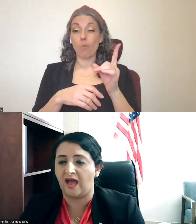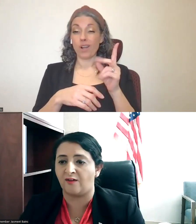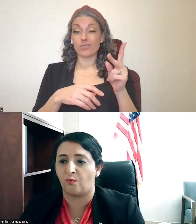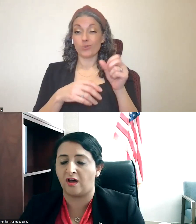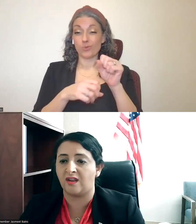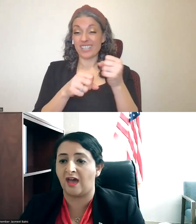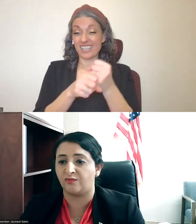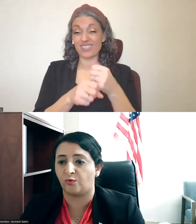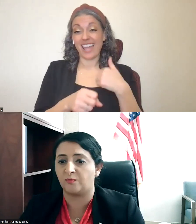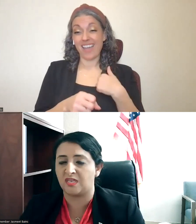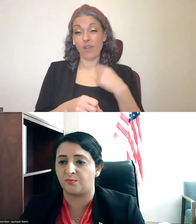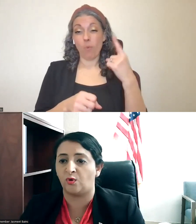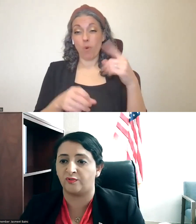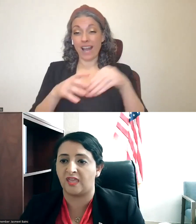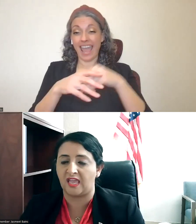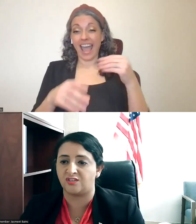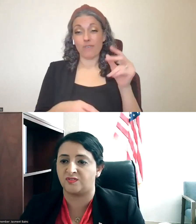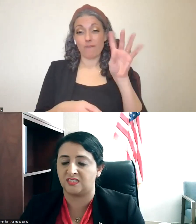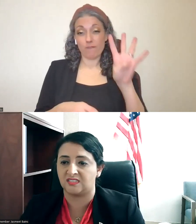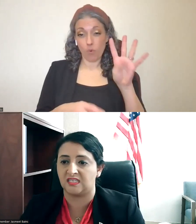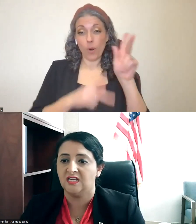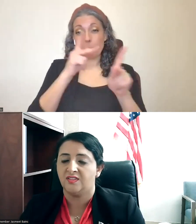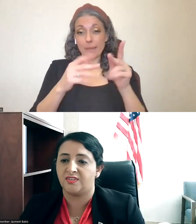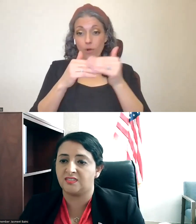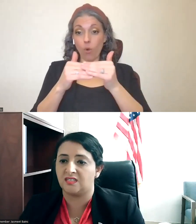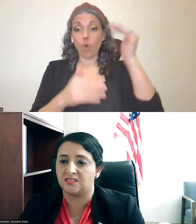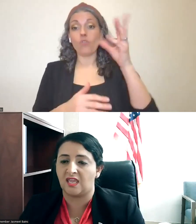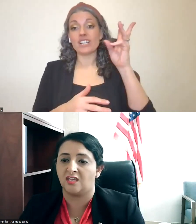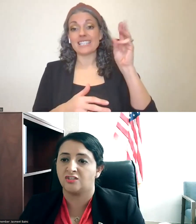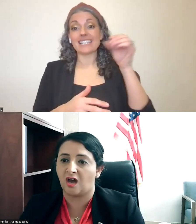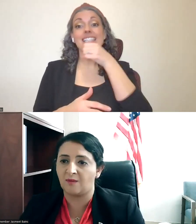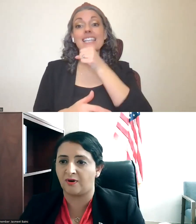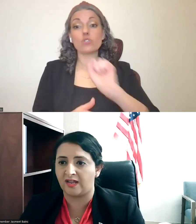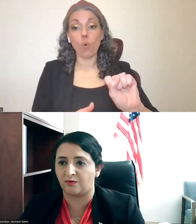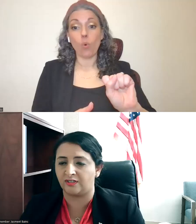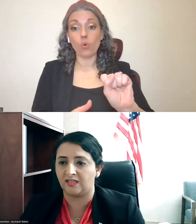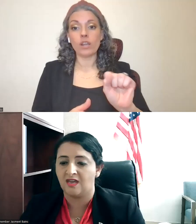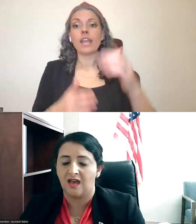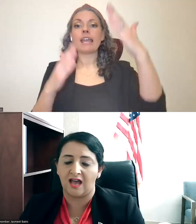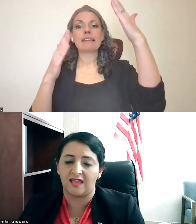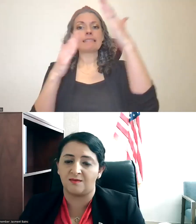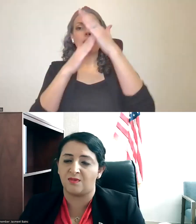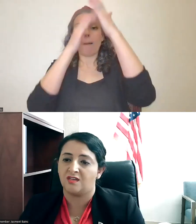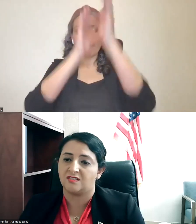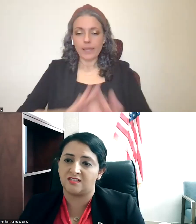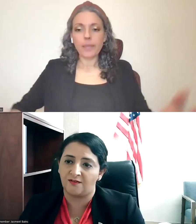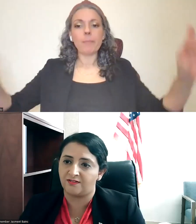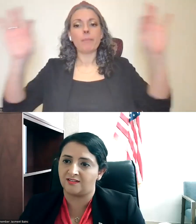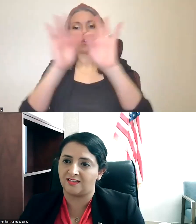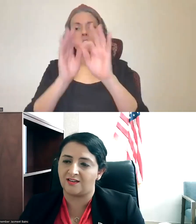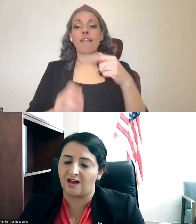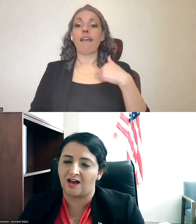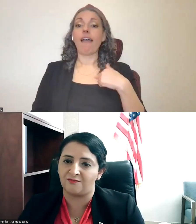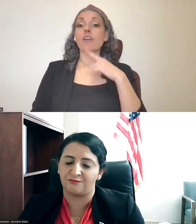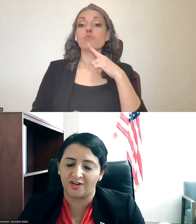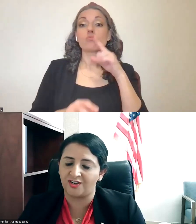will have 1 out of 4 people over the age of 60. This is a top priority. I am